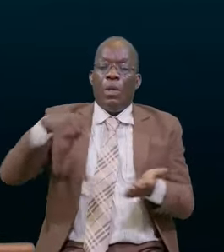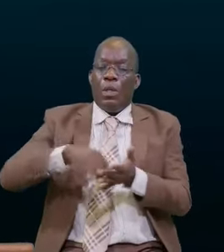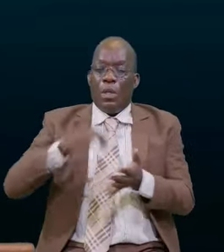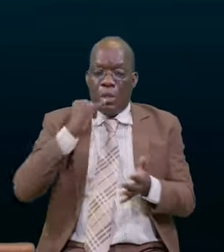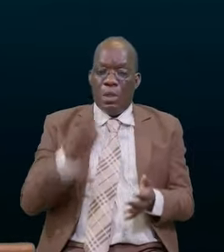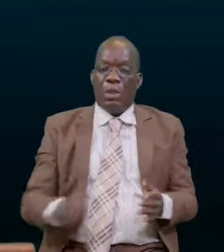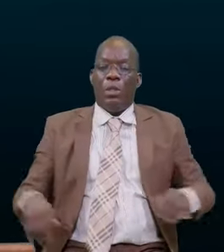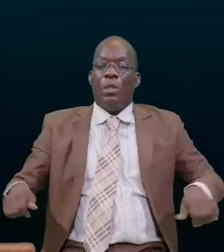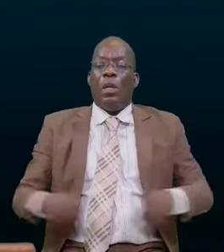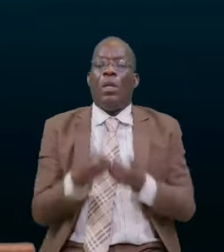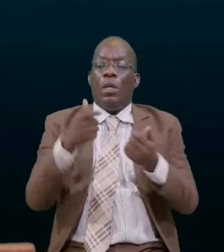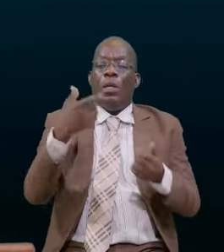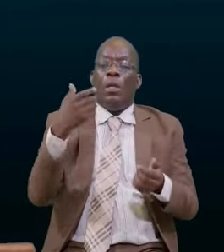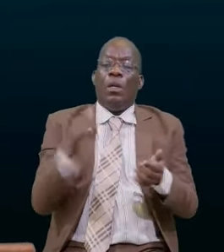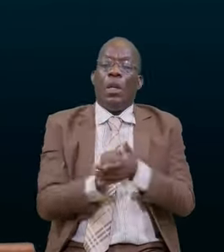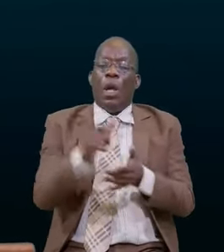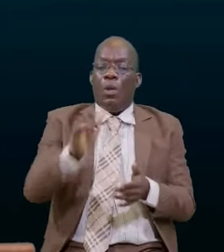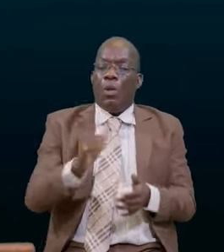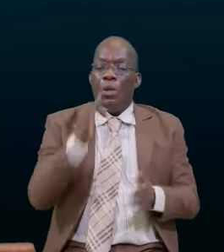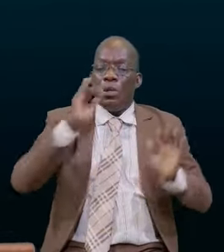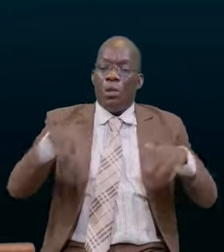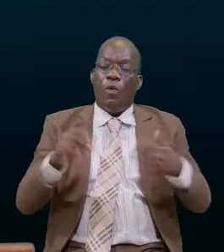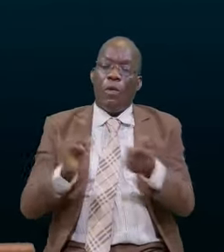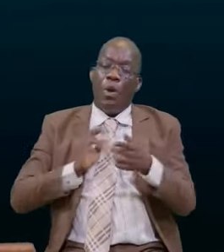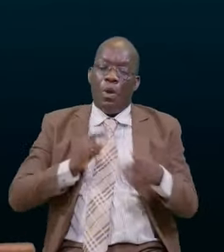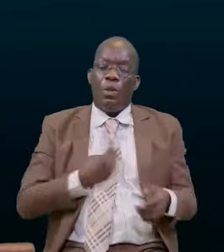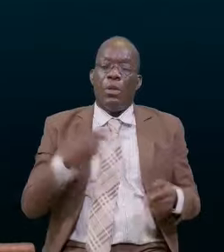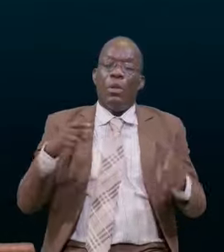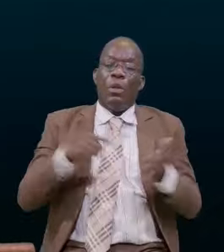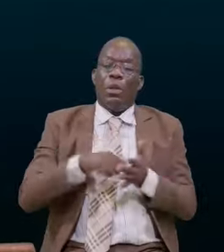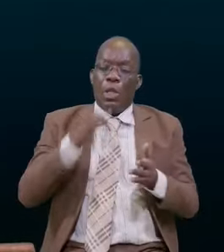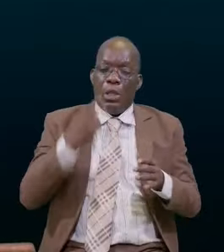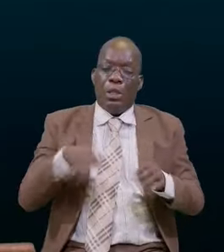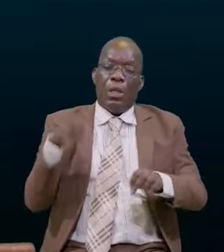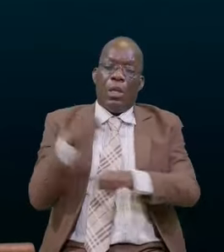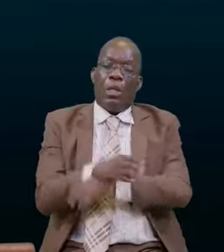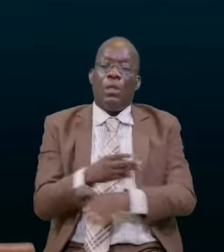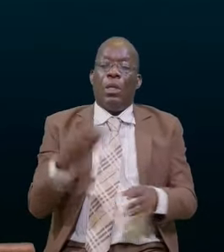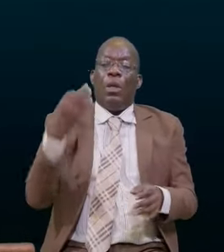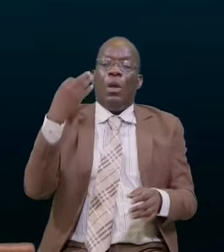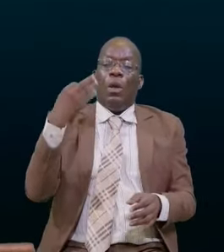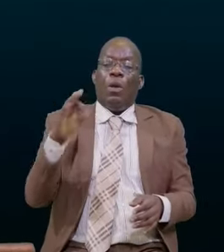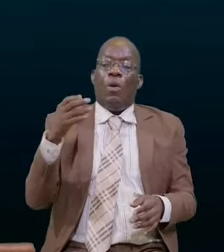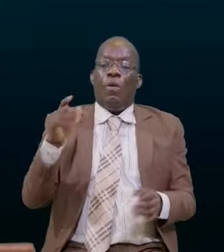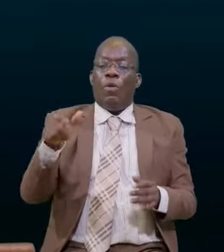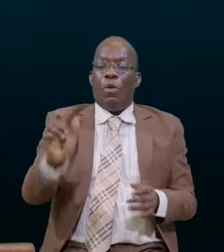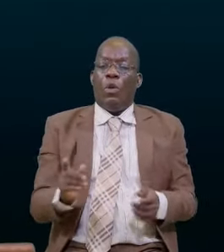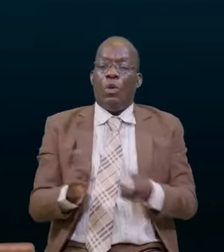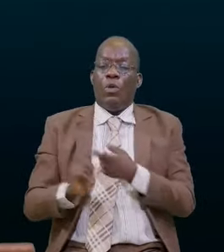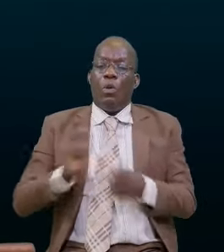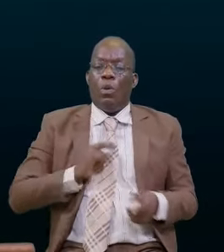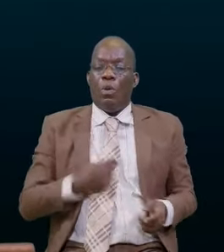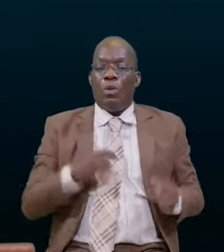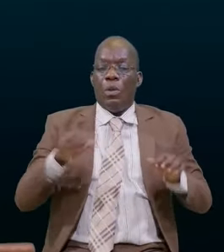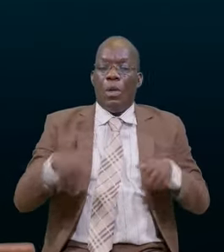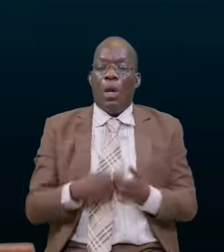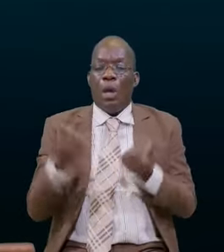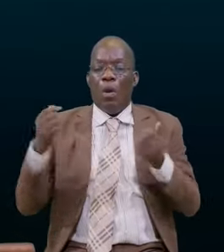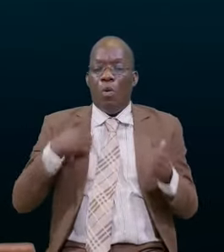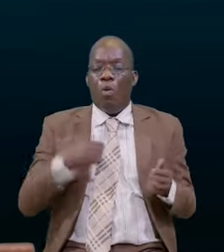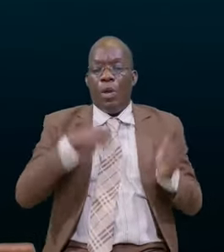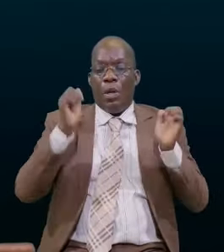the counsel of the almighty God this is the wise counsel from the scriptures how we can be able to be